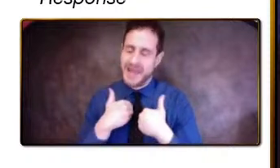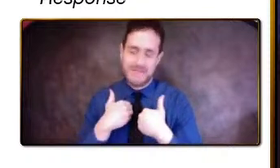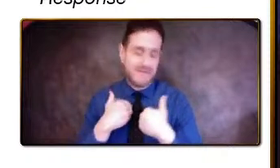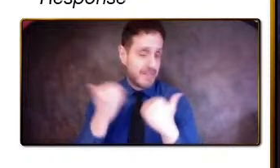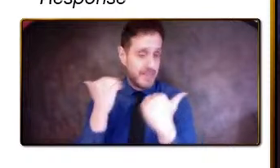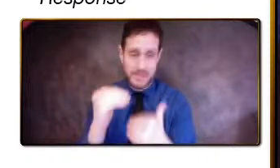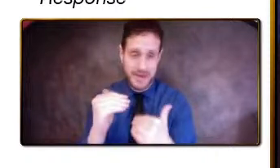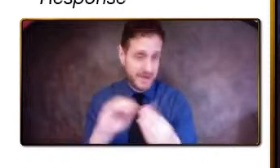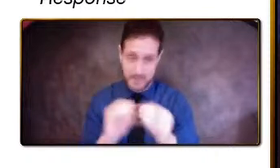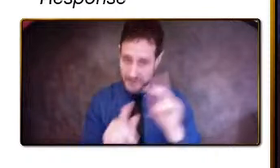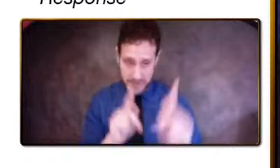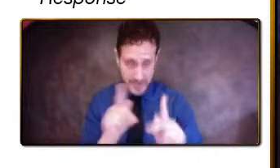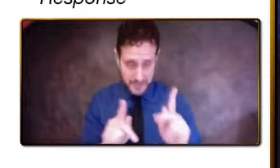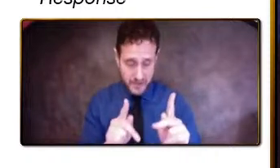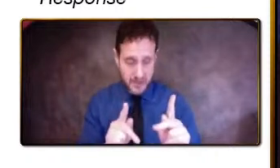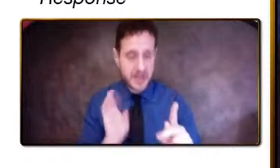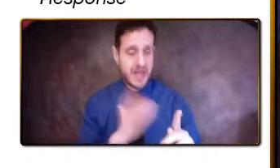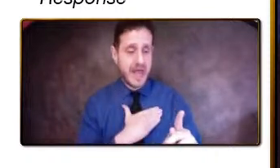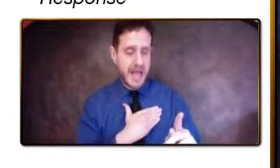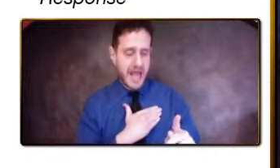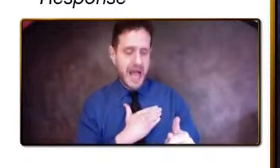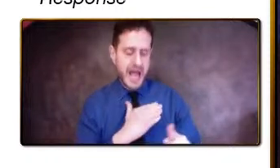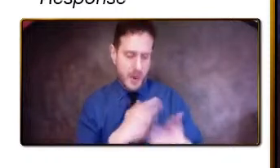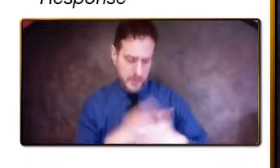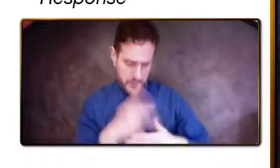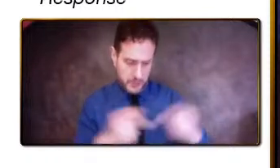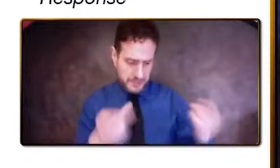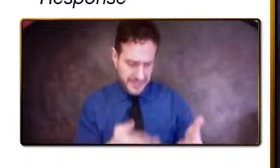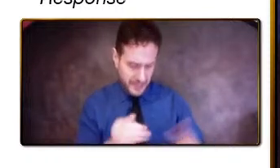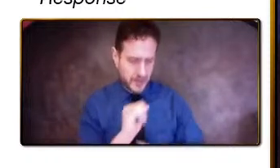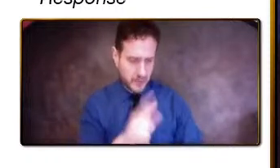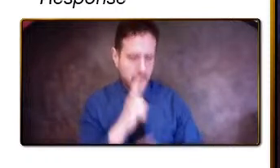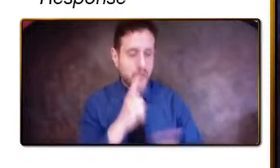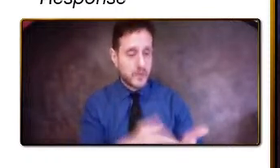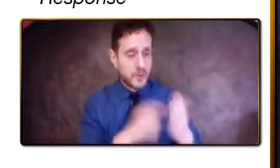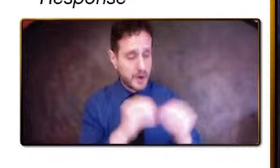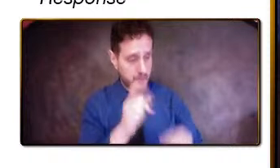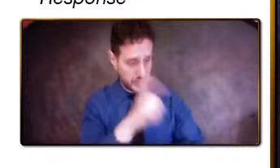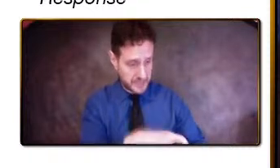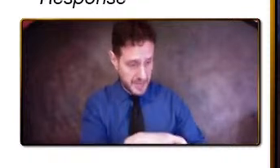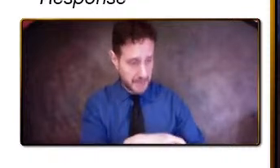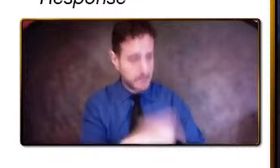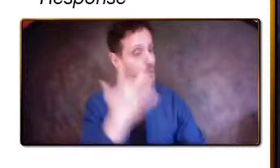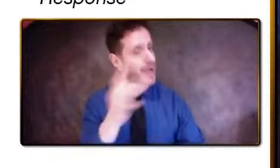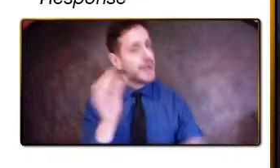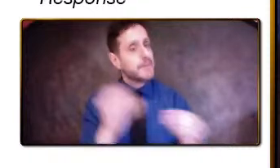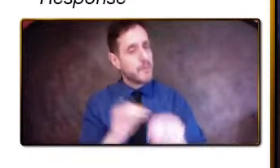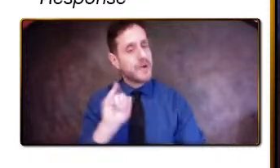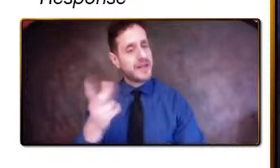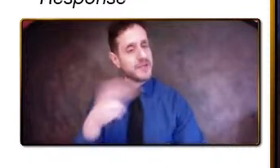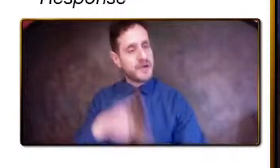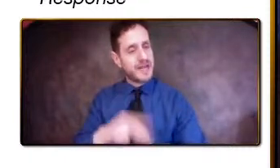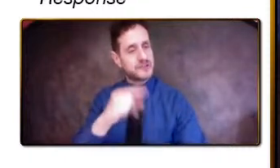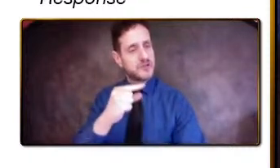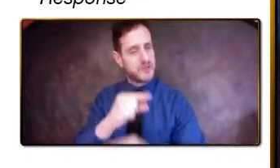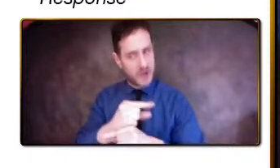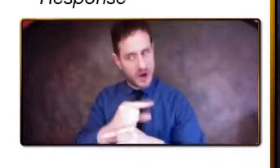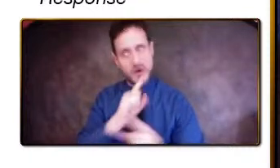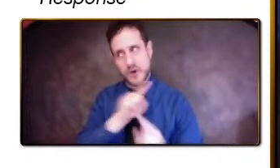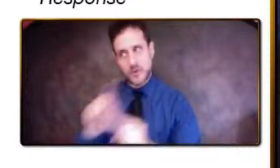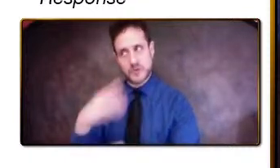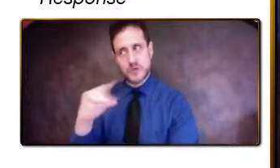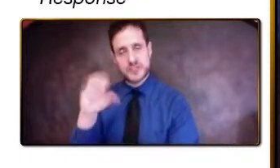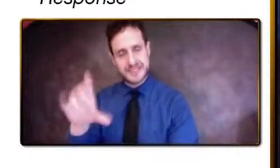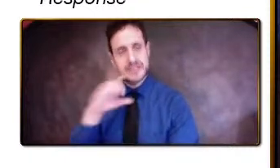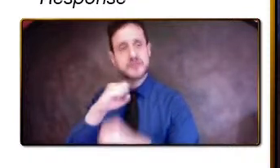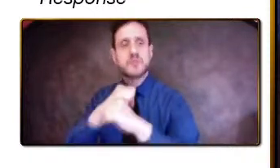in Illinois will take more time to ramp up because more of our troops are bound for DC on the essential mission of protecting the nation